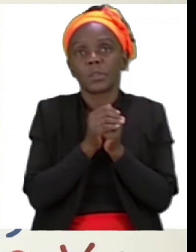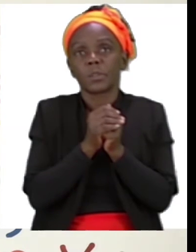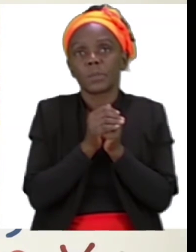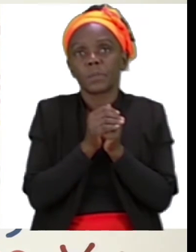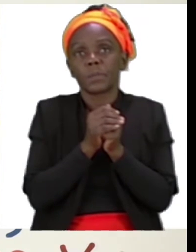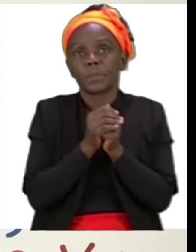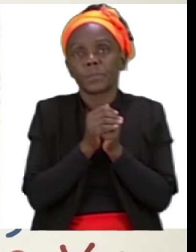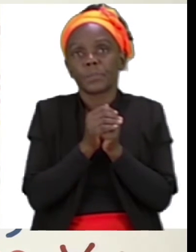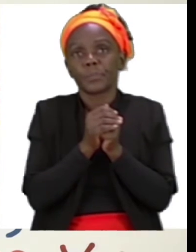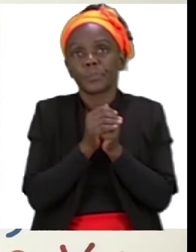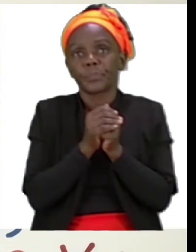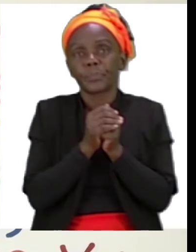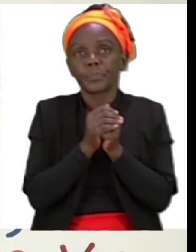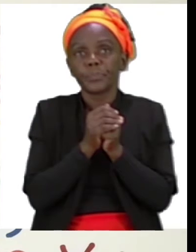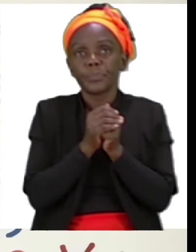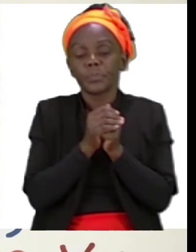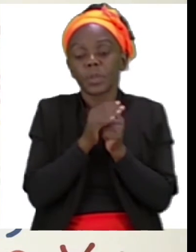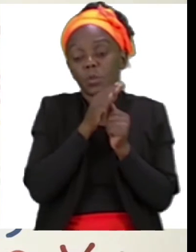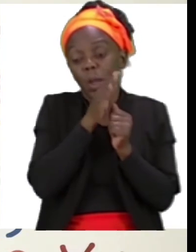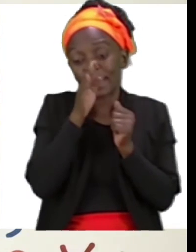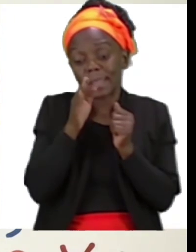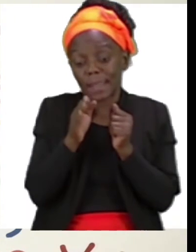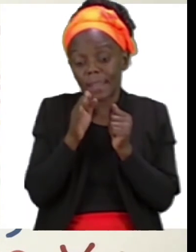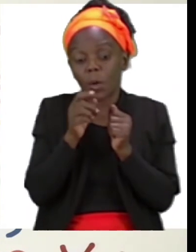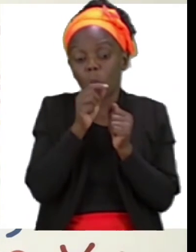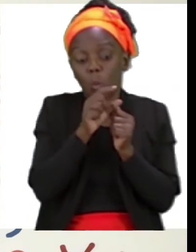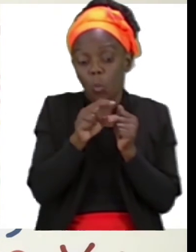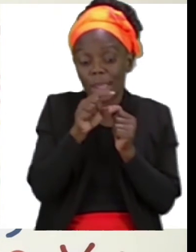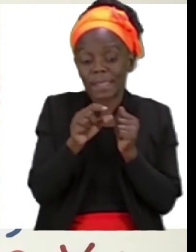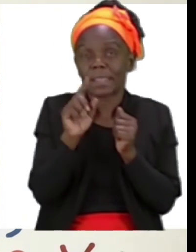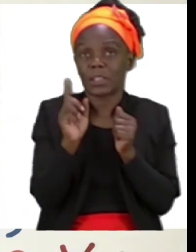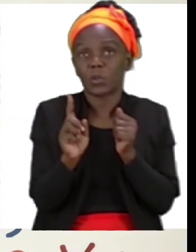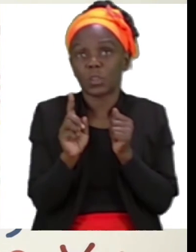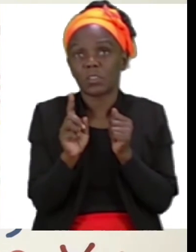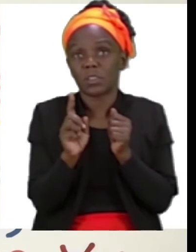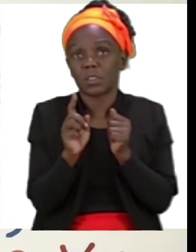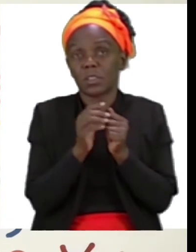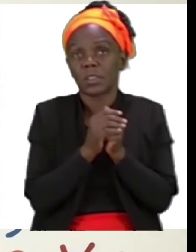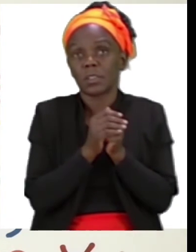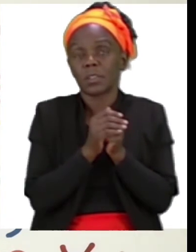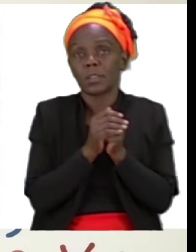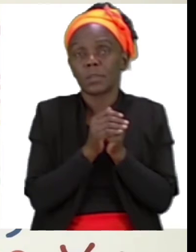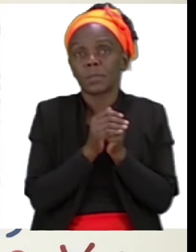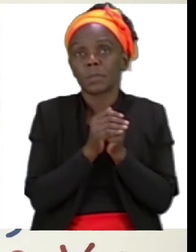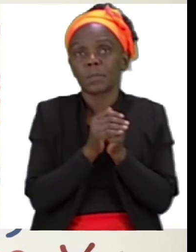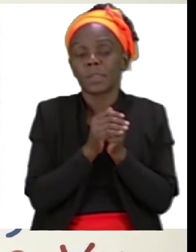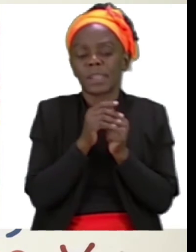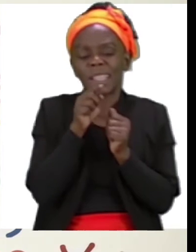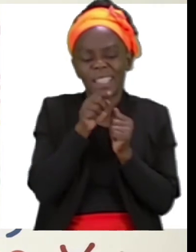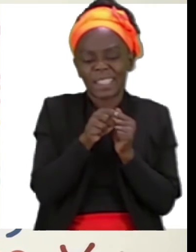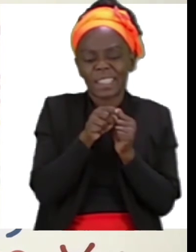So we are now going to try another box to say it bib. No, that